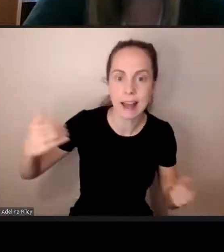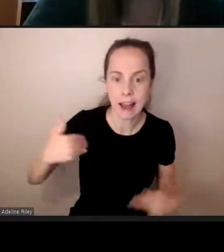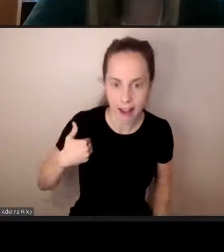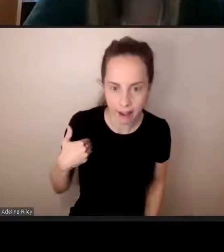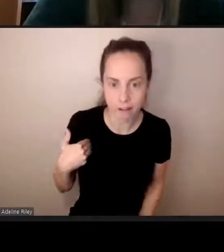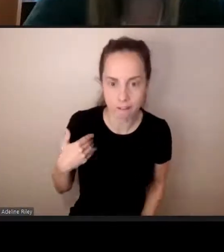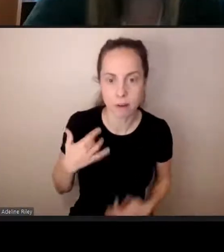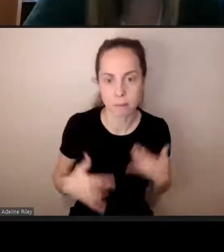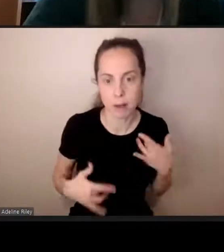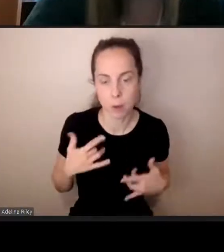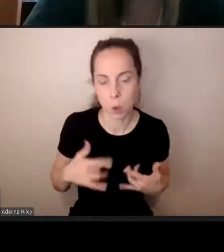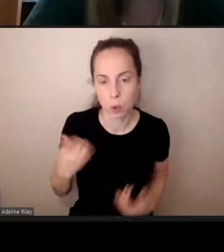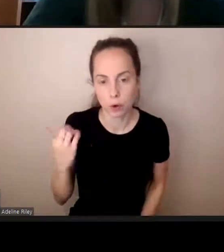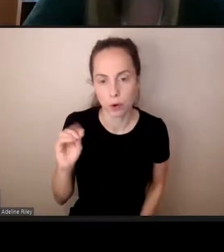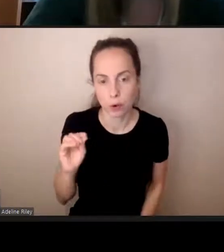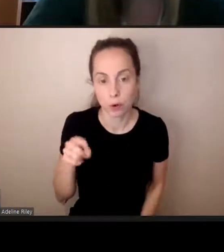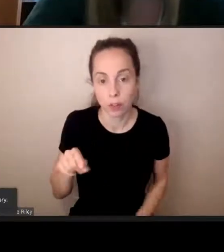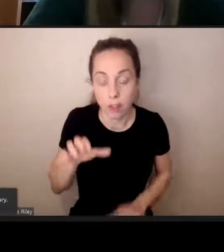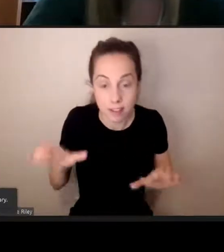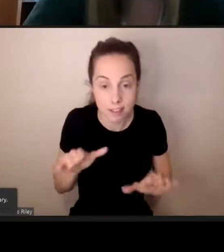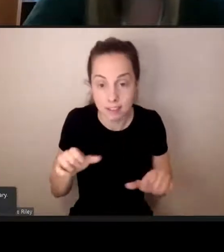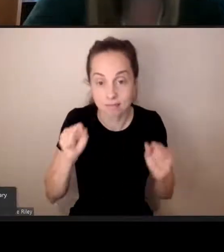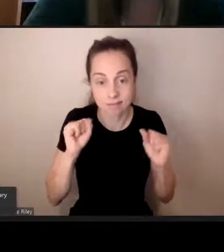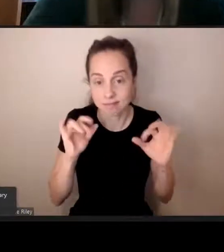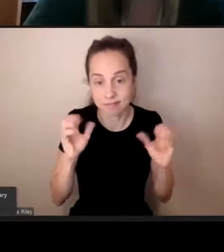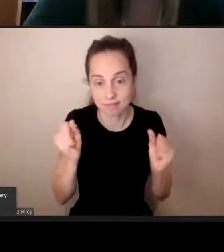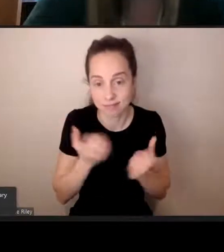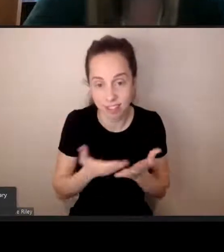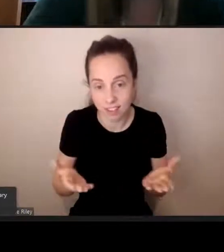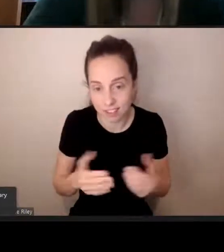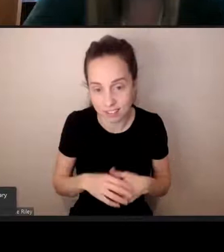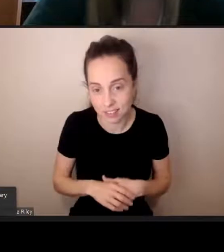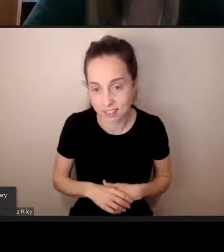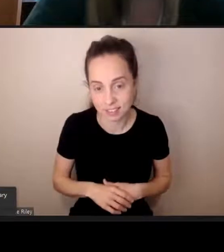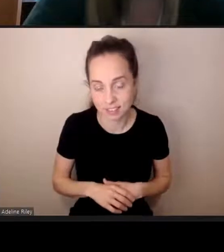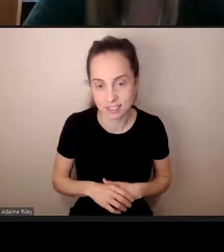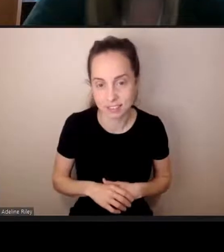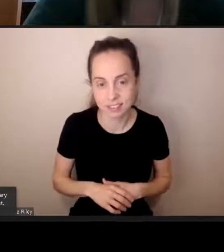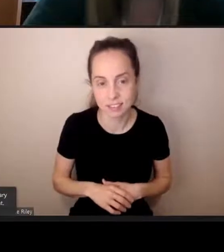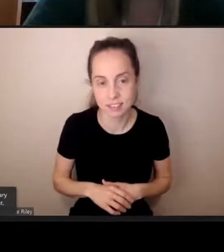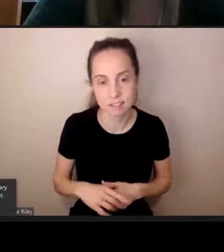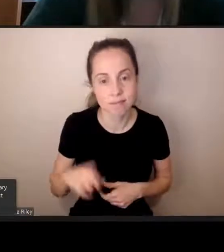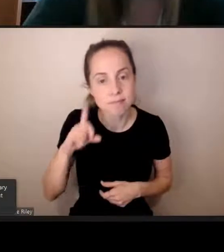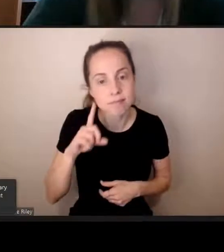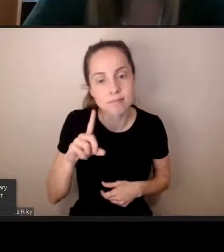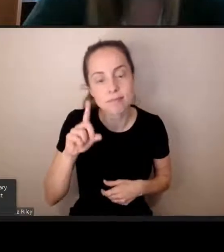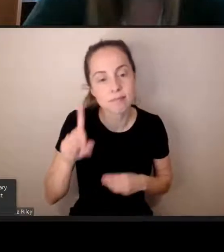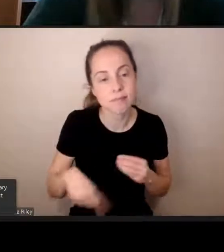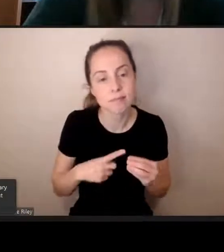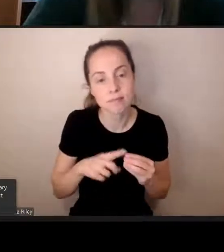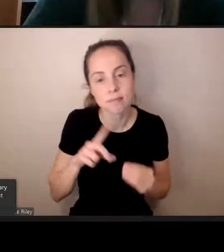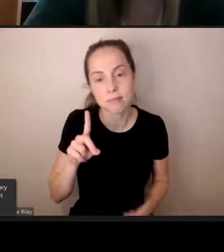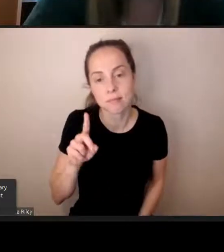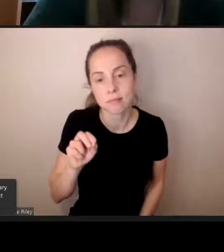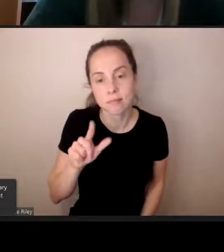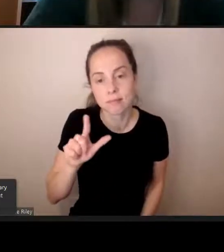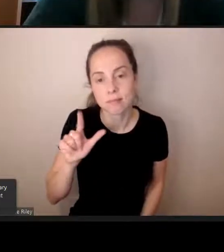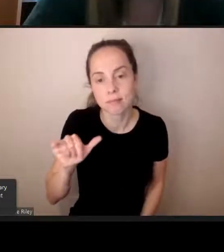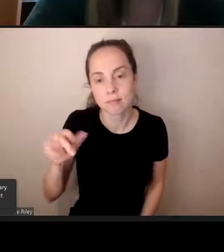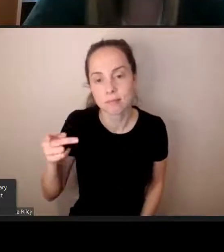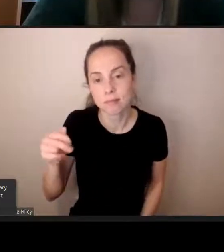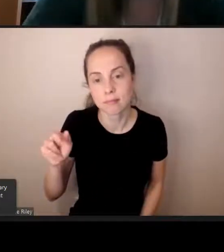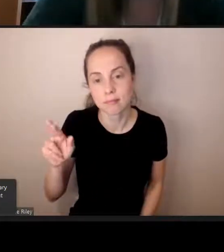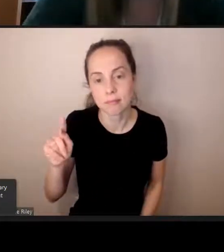disorder who accomplished extraordinary things. We sometimes hear about Dolly Parton being bipolar, or